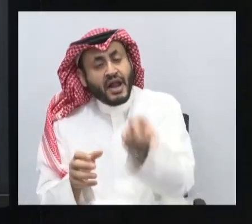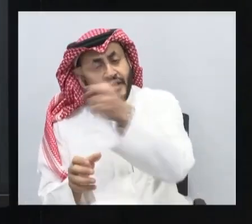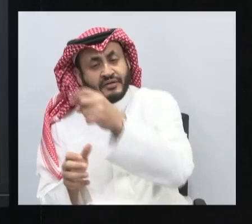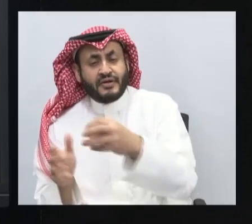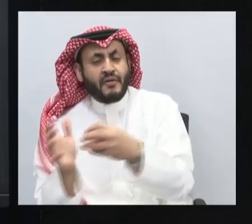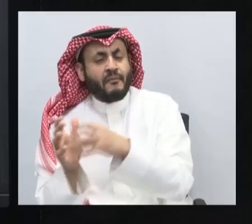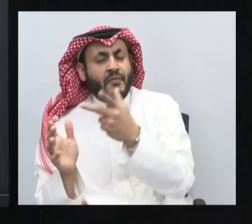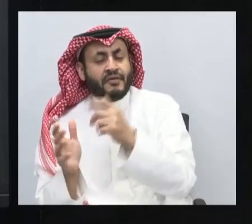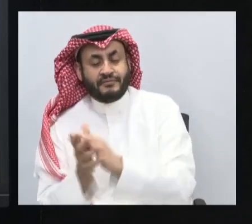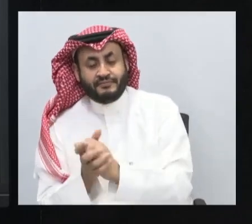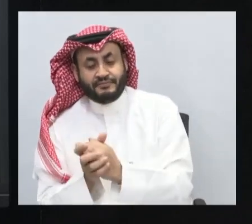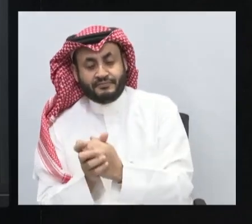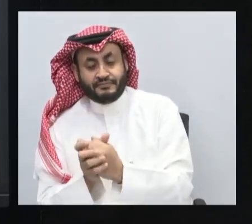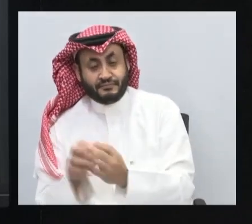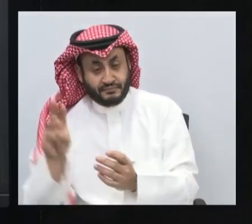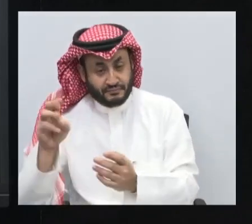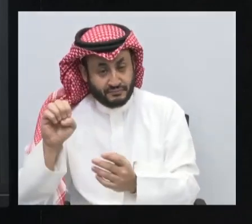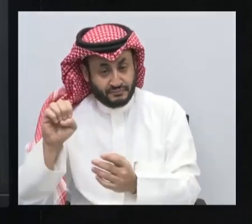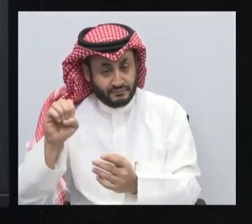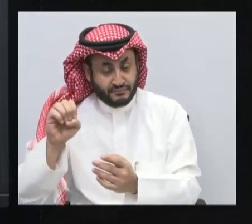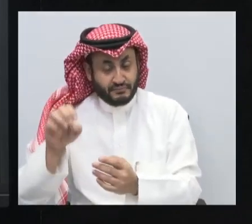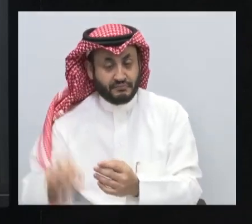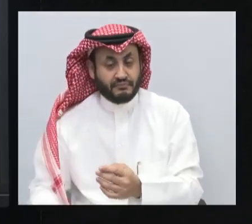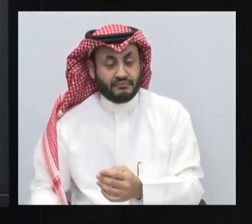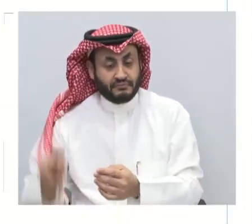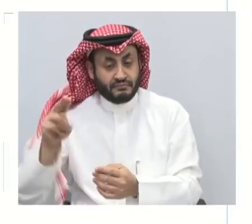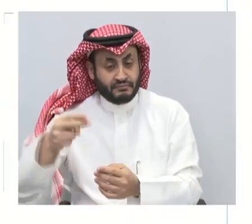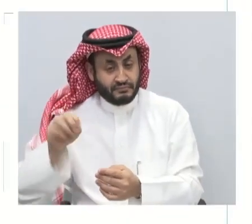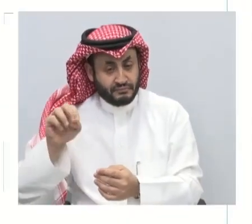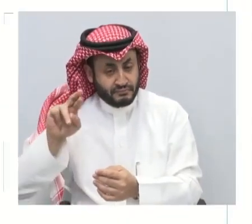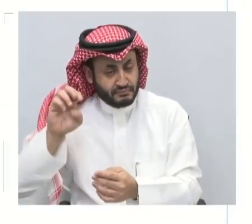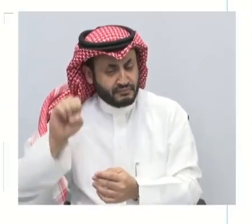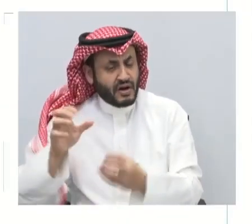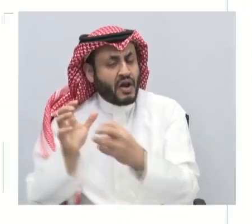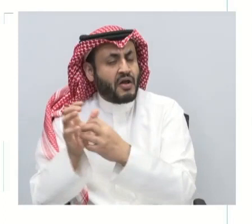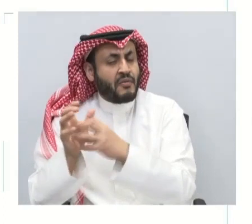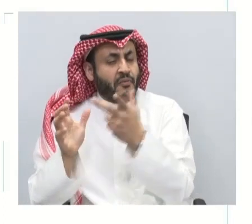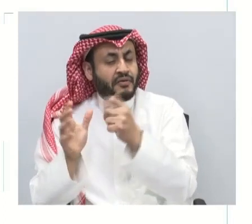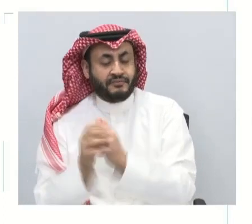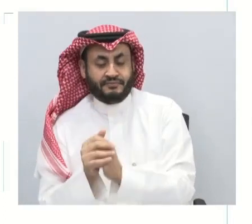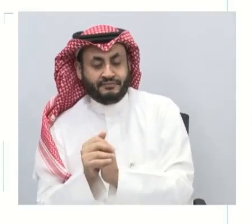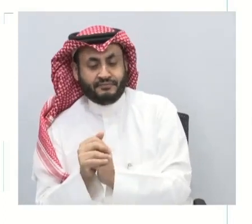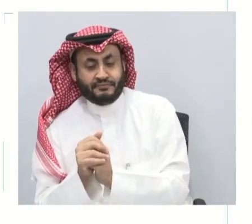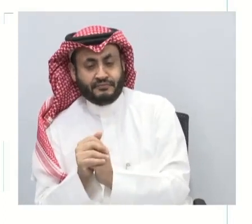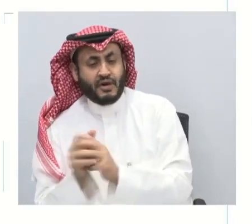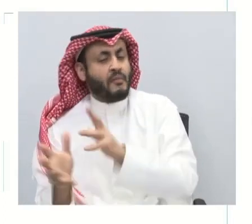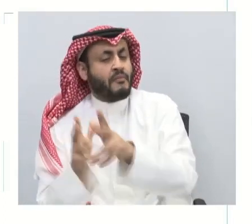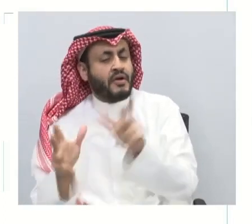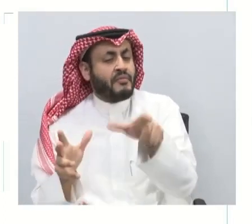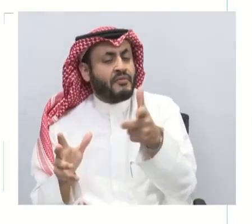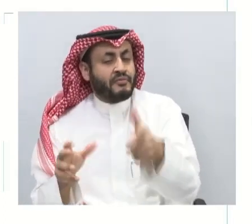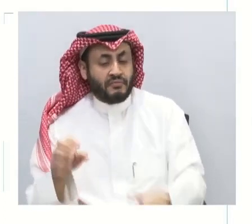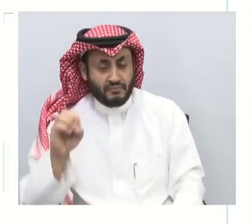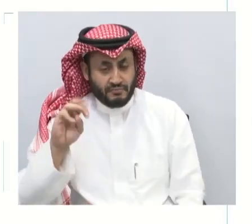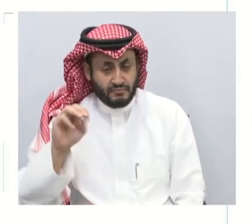gather much information about what you are going to read and what you're going to listen. So you know that it is going to be about Omar, and will Omar tell